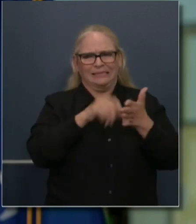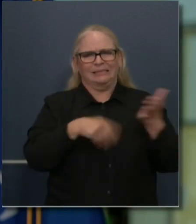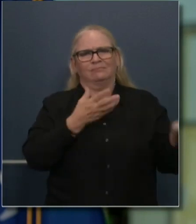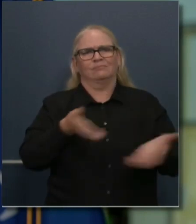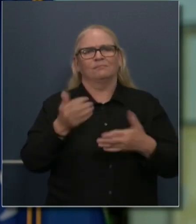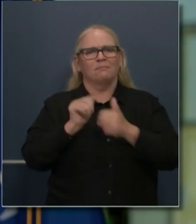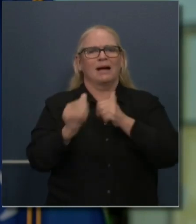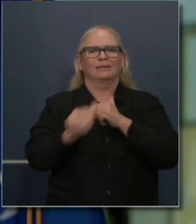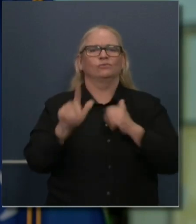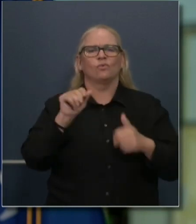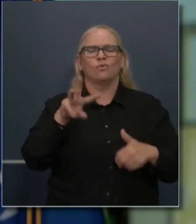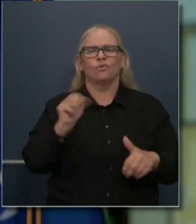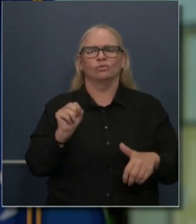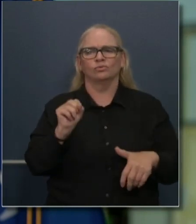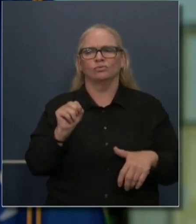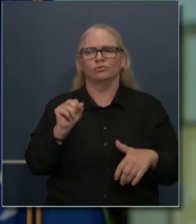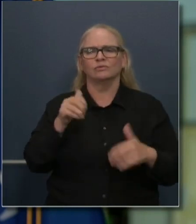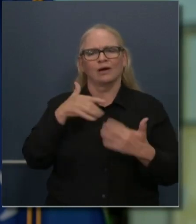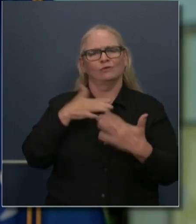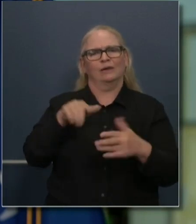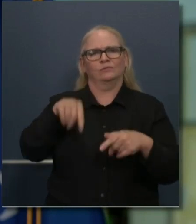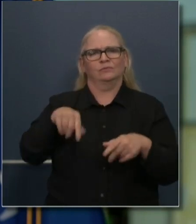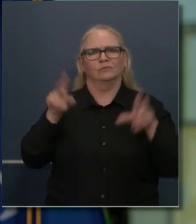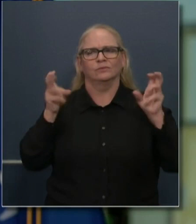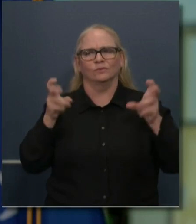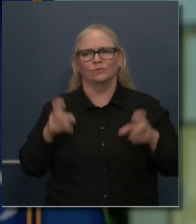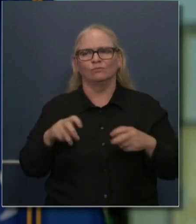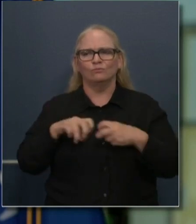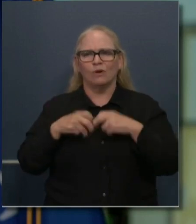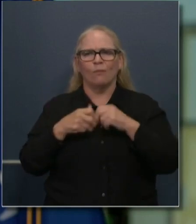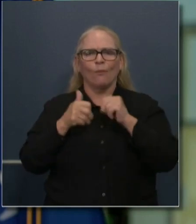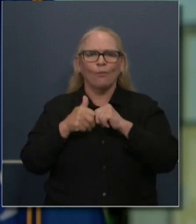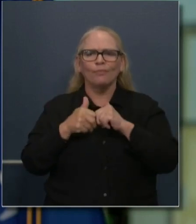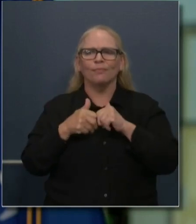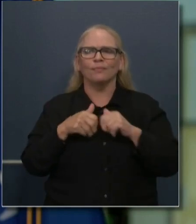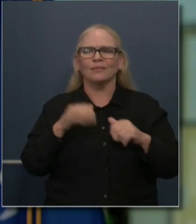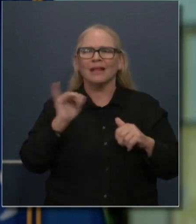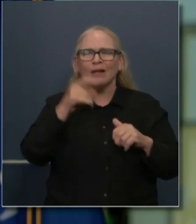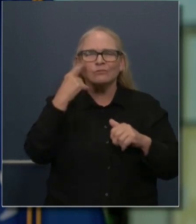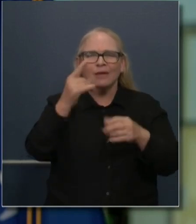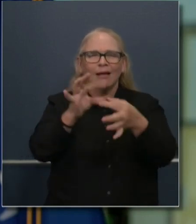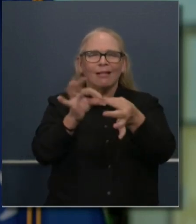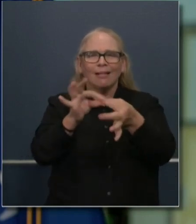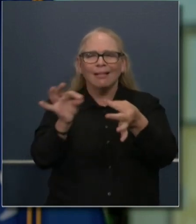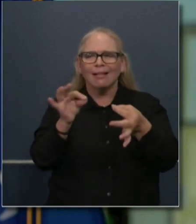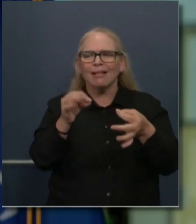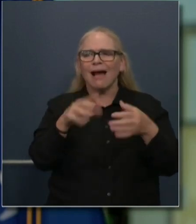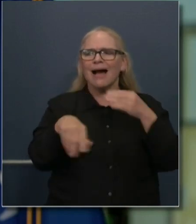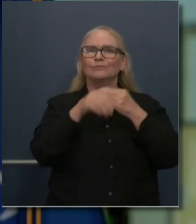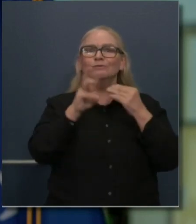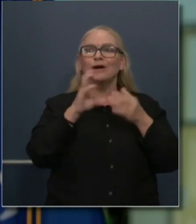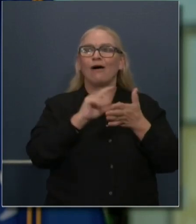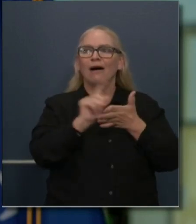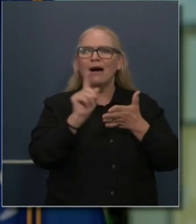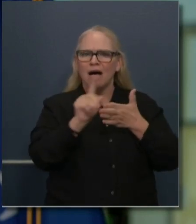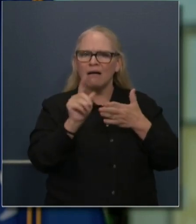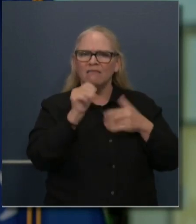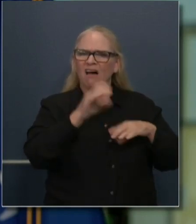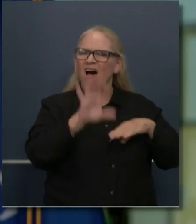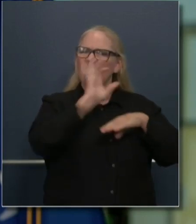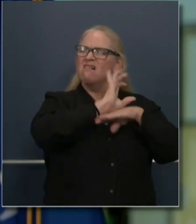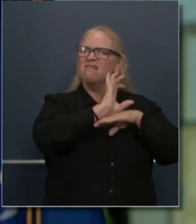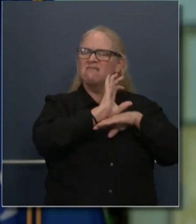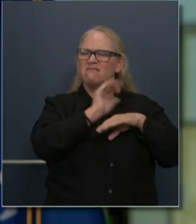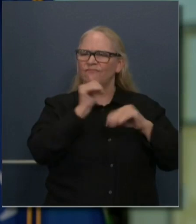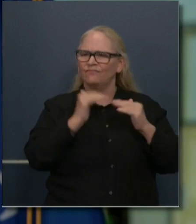address the issue that you identified as relates to the supplemental $600 payment, but even well beyond that